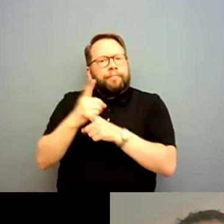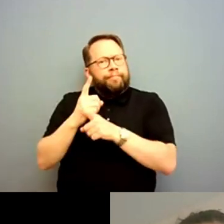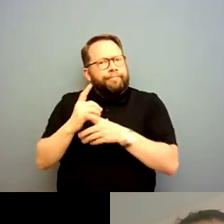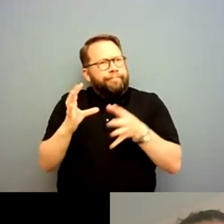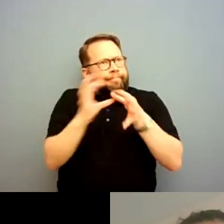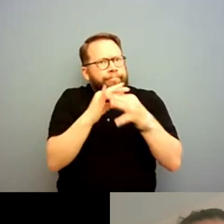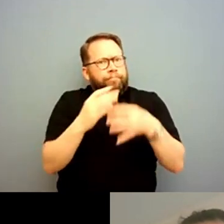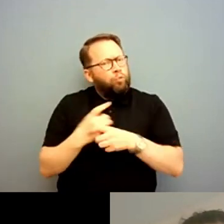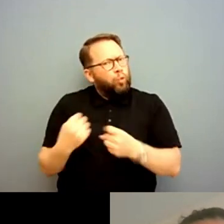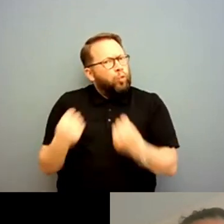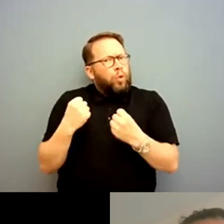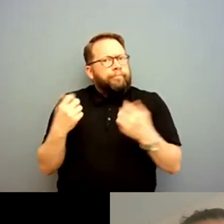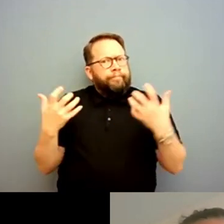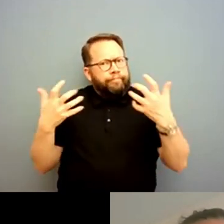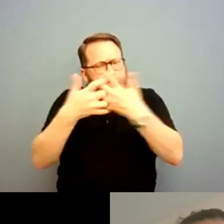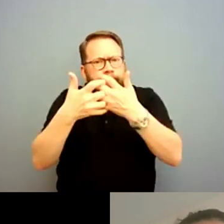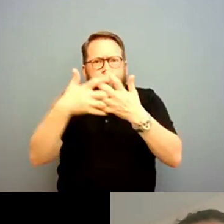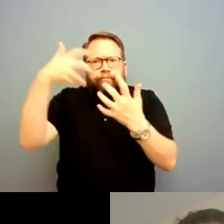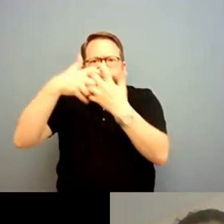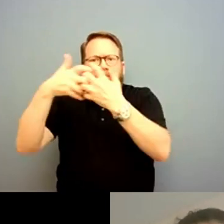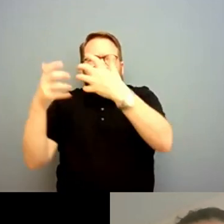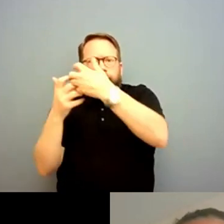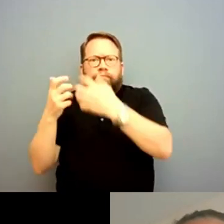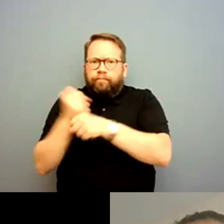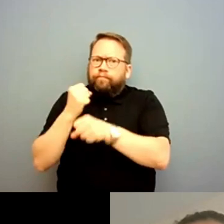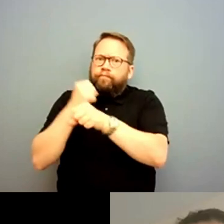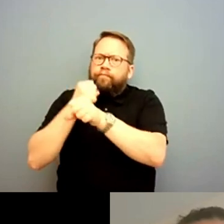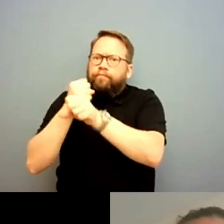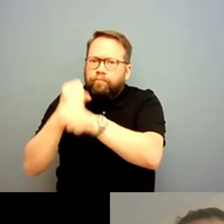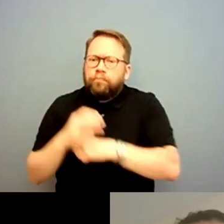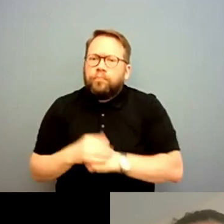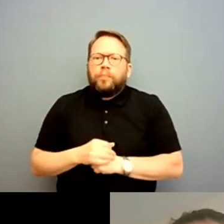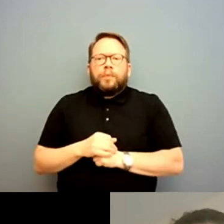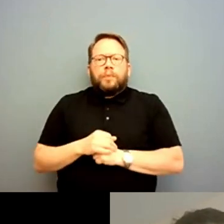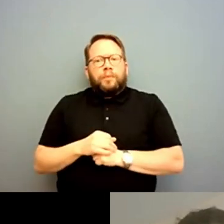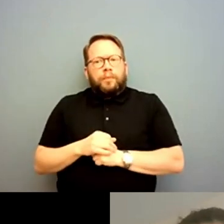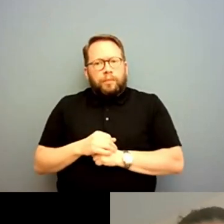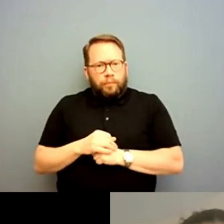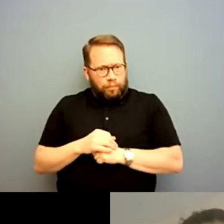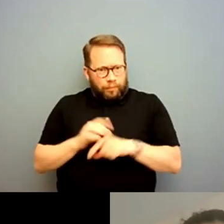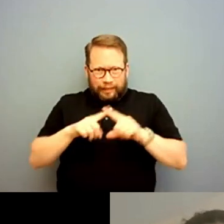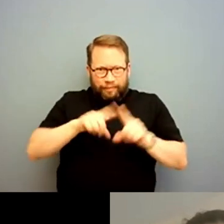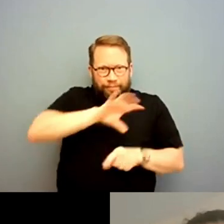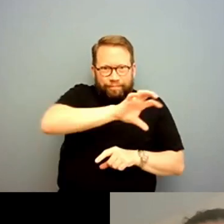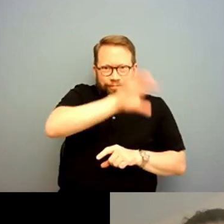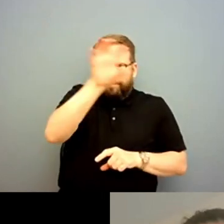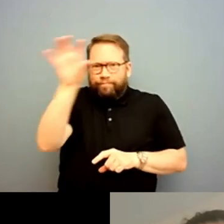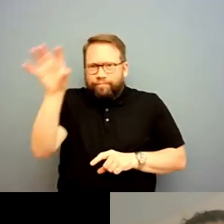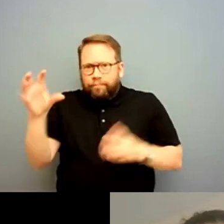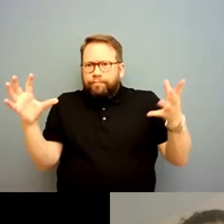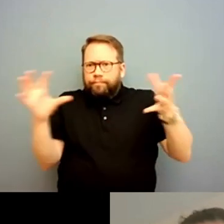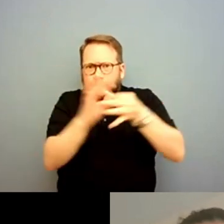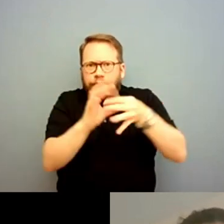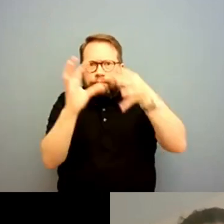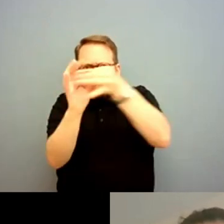in sparsely populated regions and communities are, of course, an important matter of social sustainability, just as